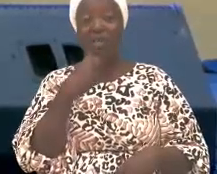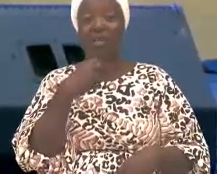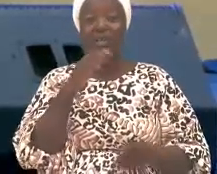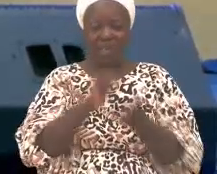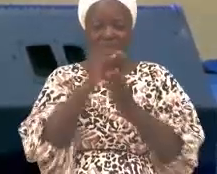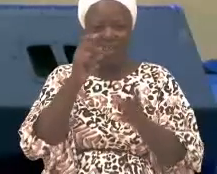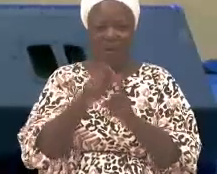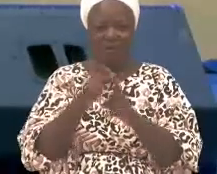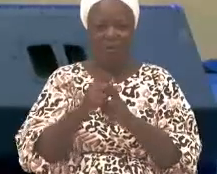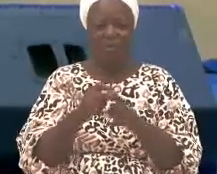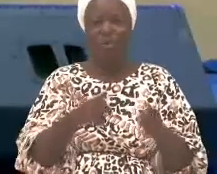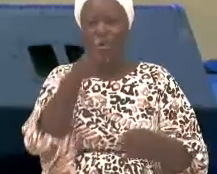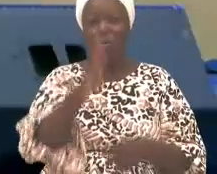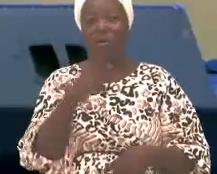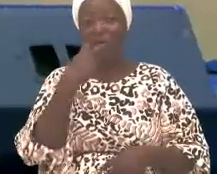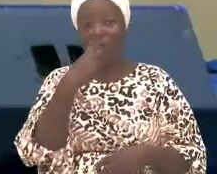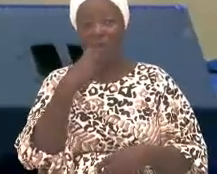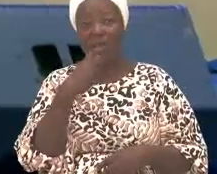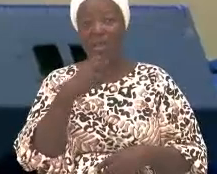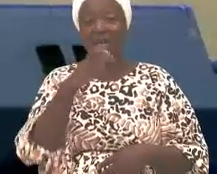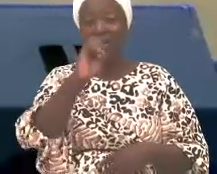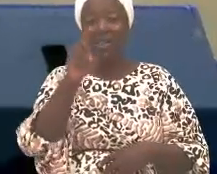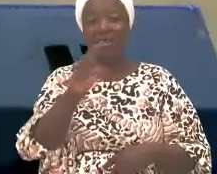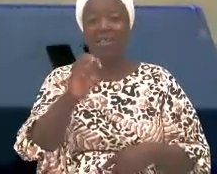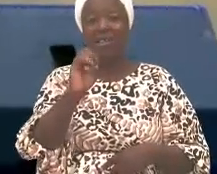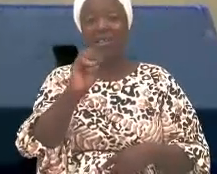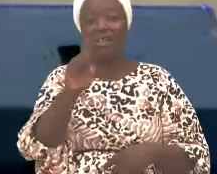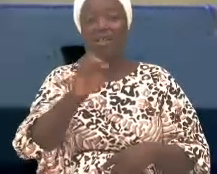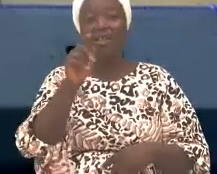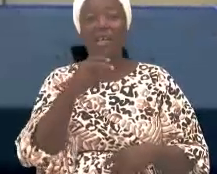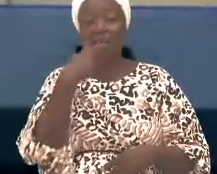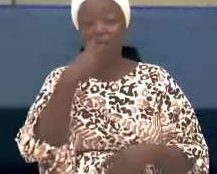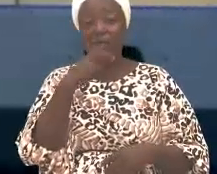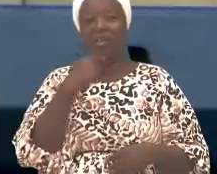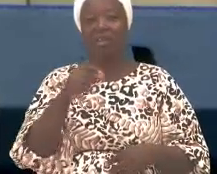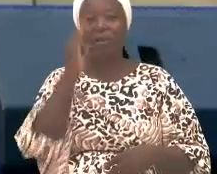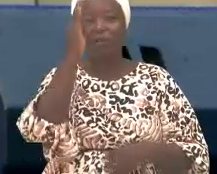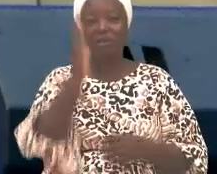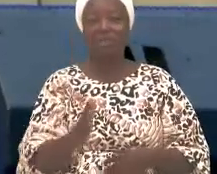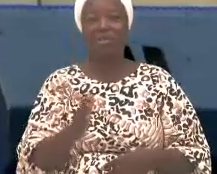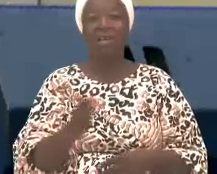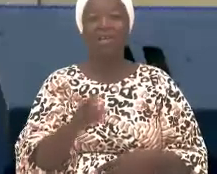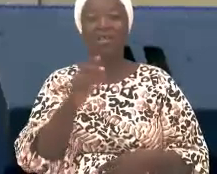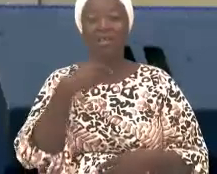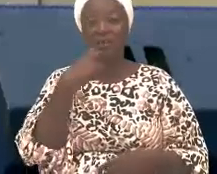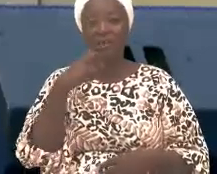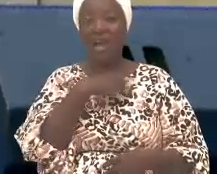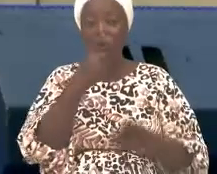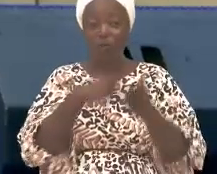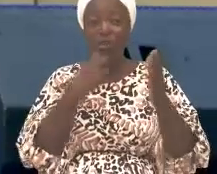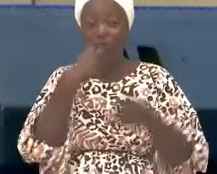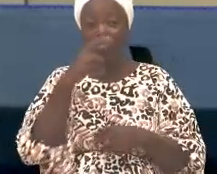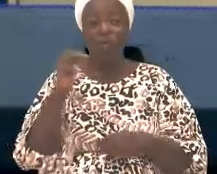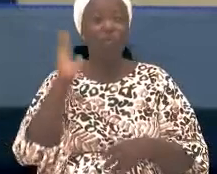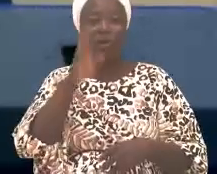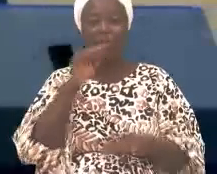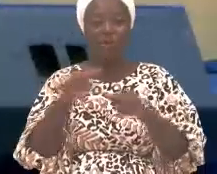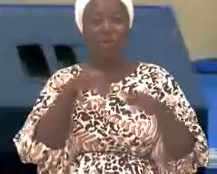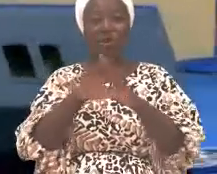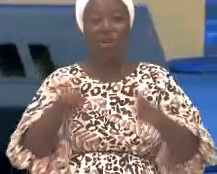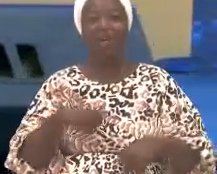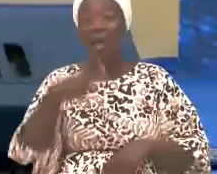The preacher speaks, and what is spoken will be done in your life. I